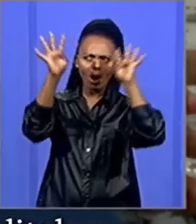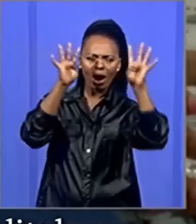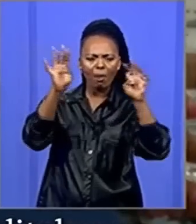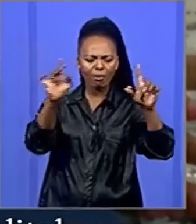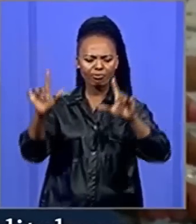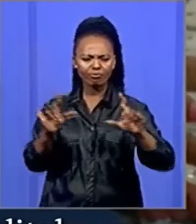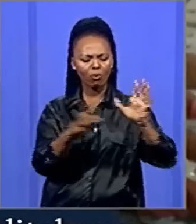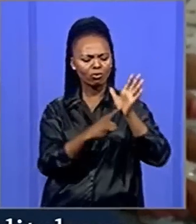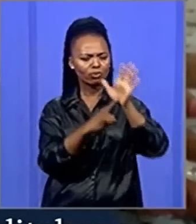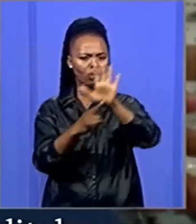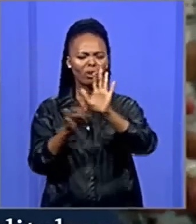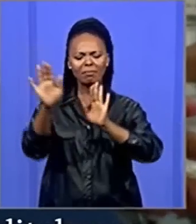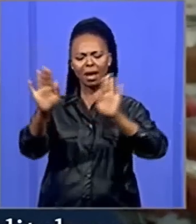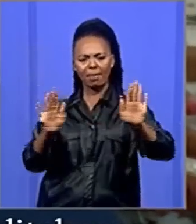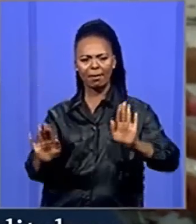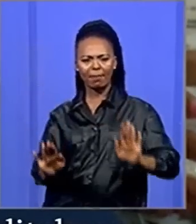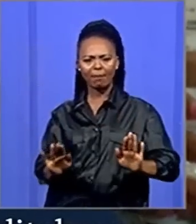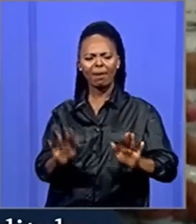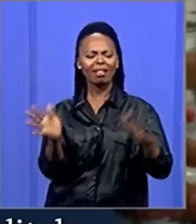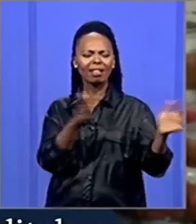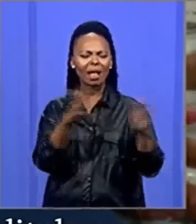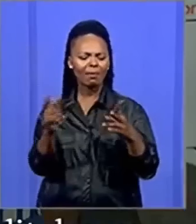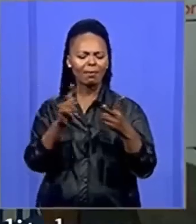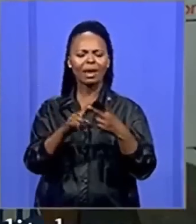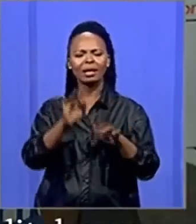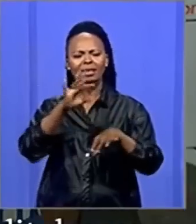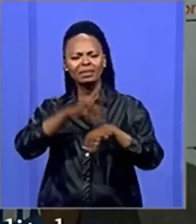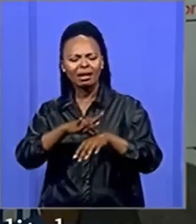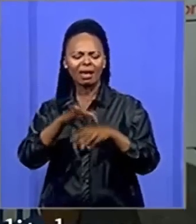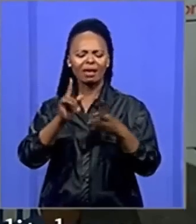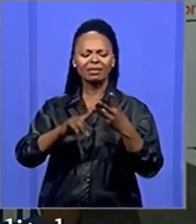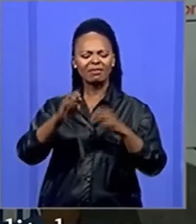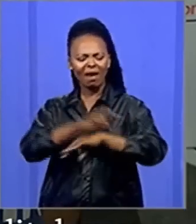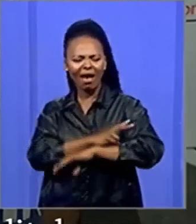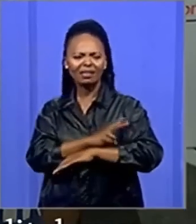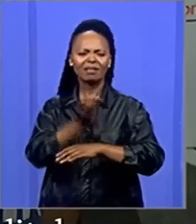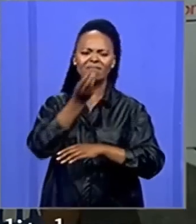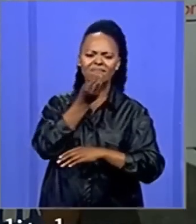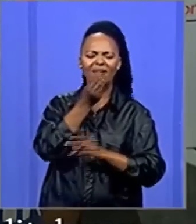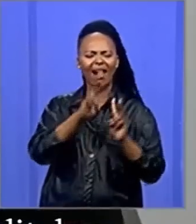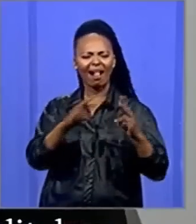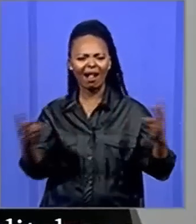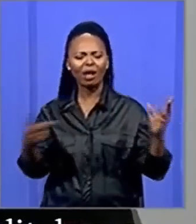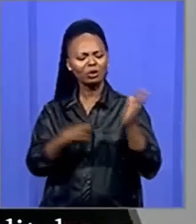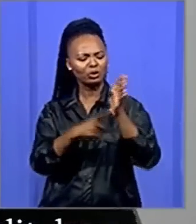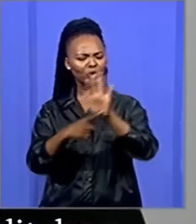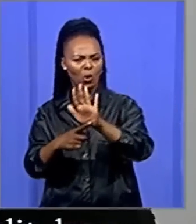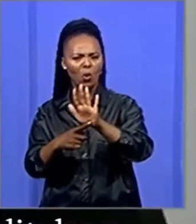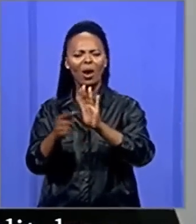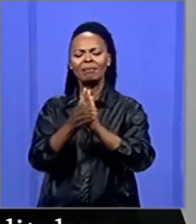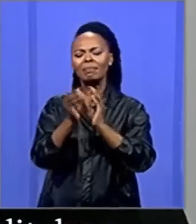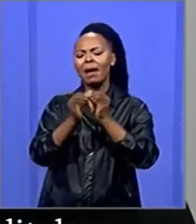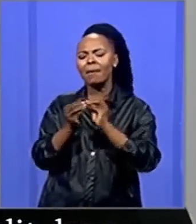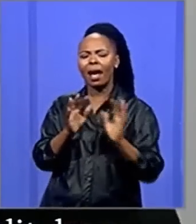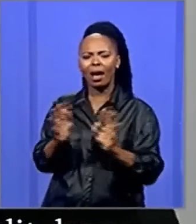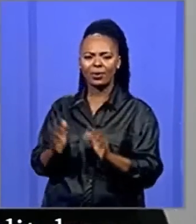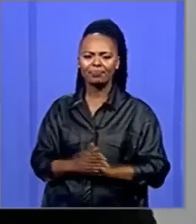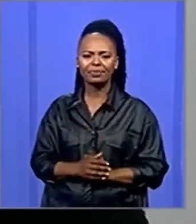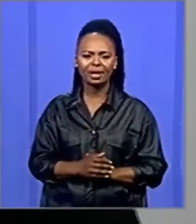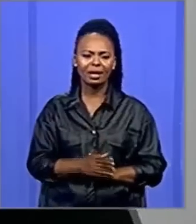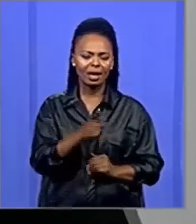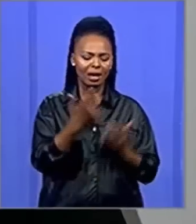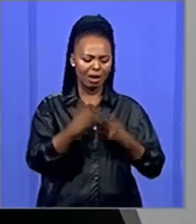le phetogo ya tlelaemete, malwetse le tlhaelo ya dijo. We collect our antibodies from eggs, and with the